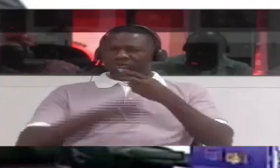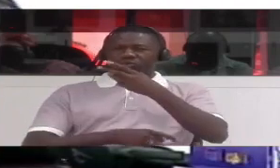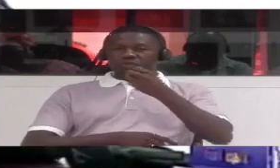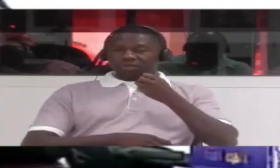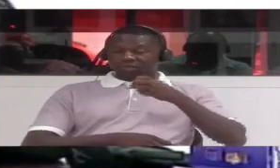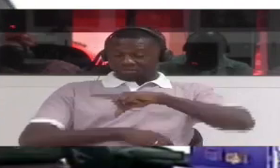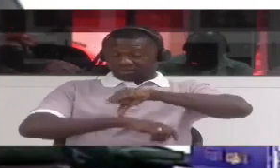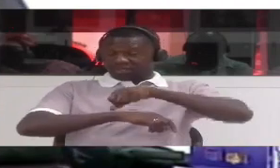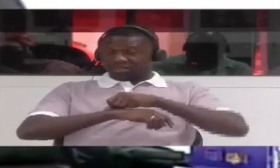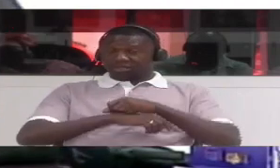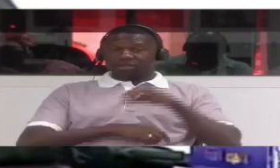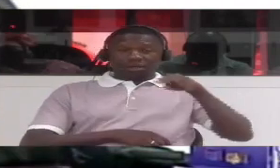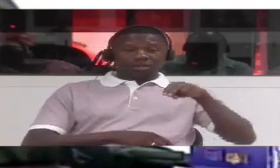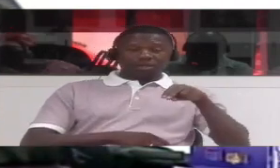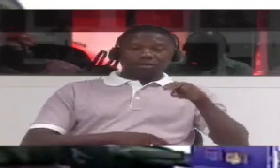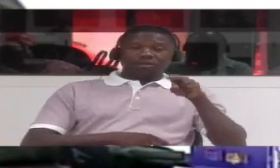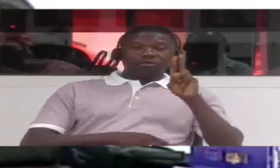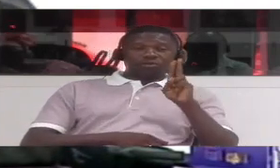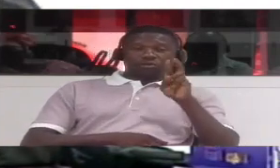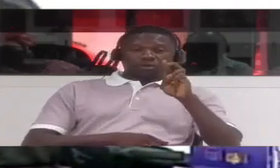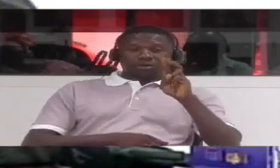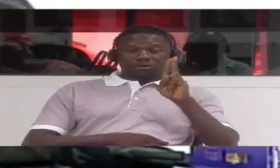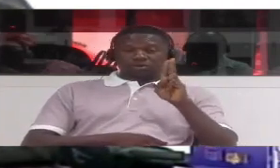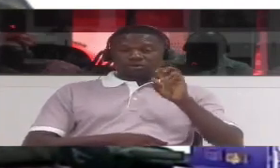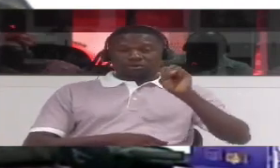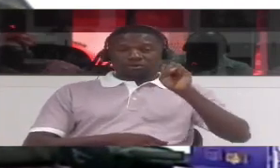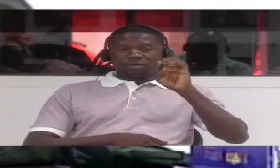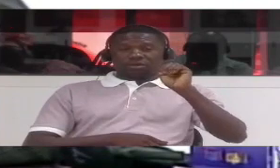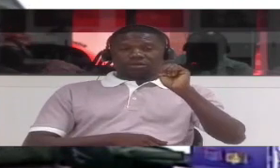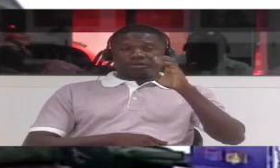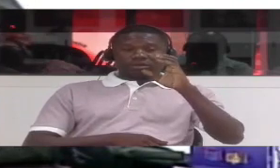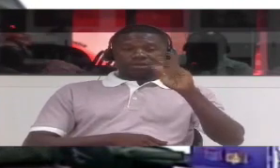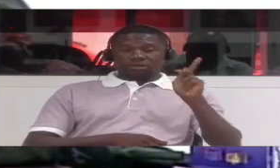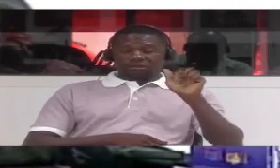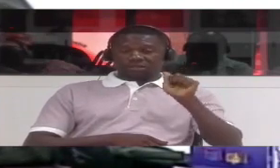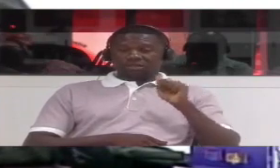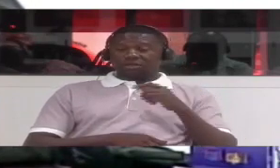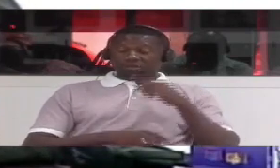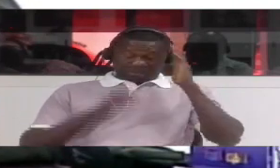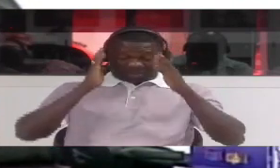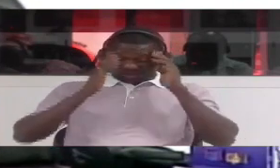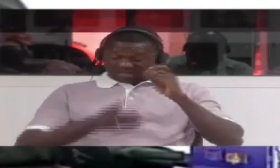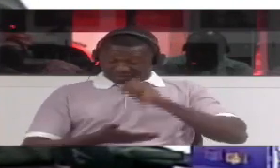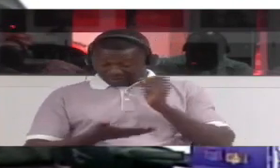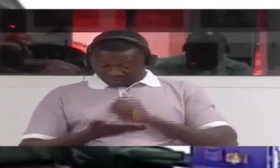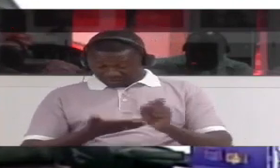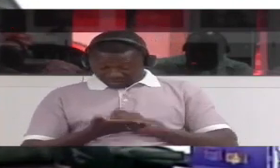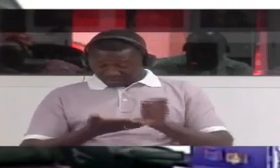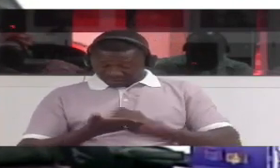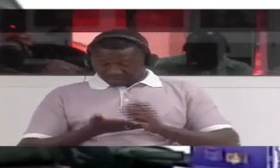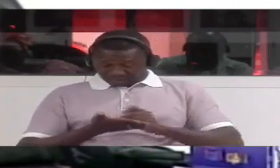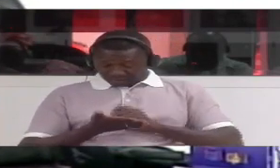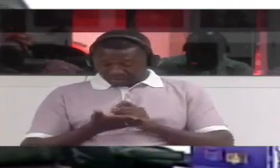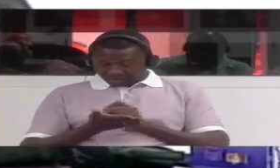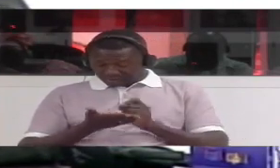not saying anything, but he was busy. He was writing down everything. He didn't say a word, but he was busy. He had volumes of papers in front of